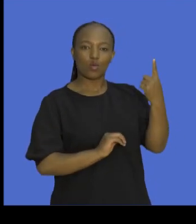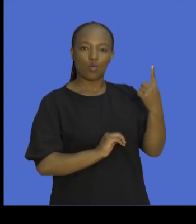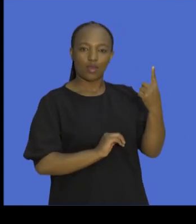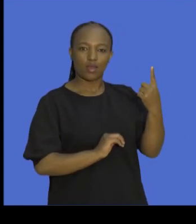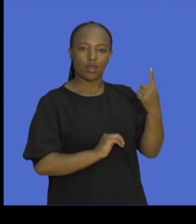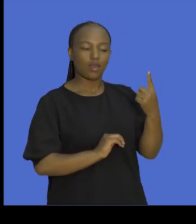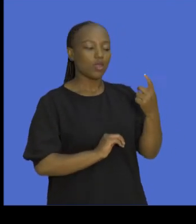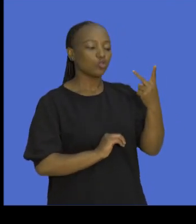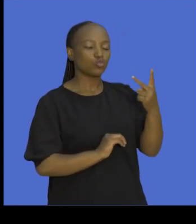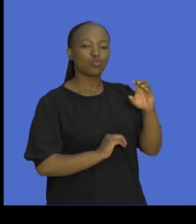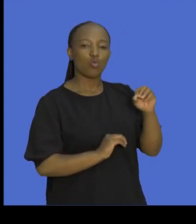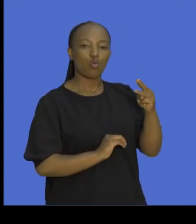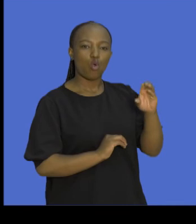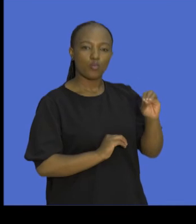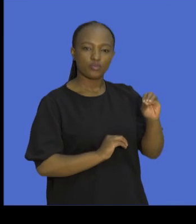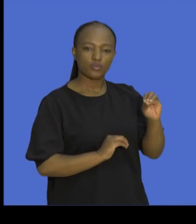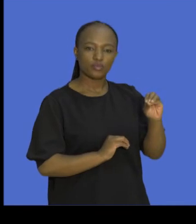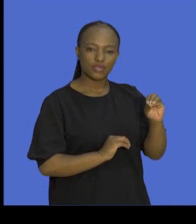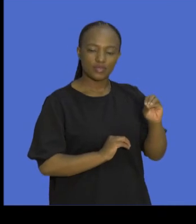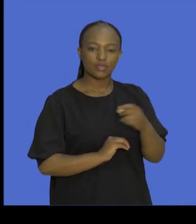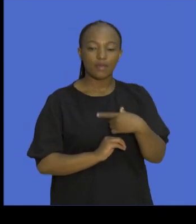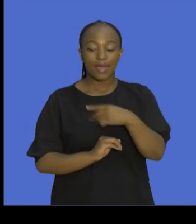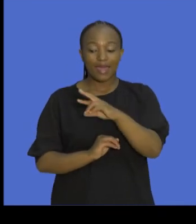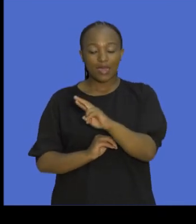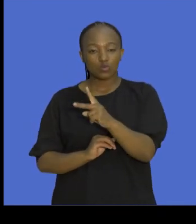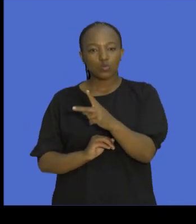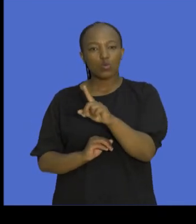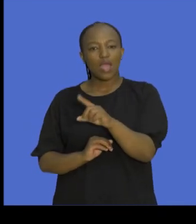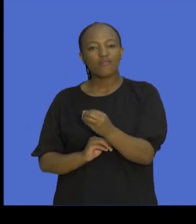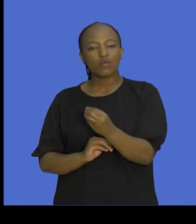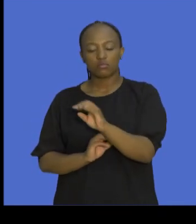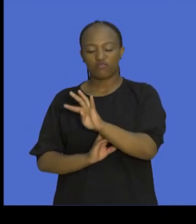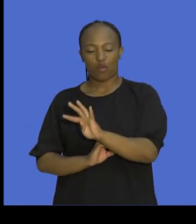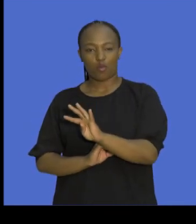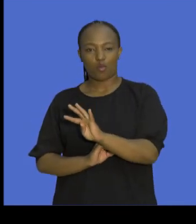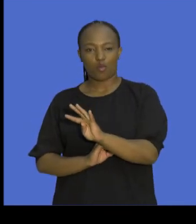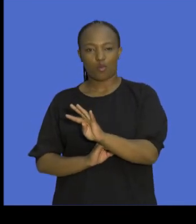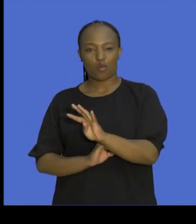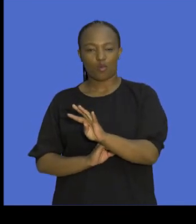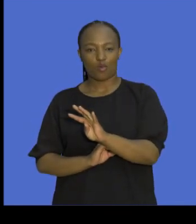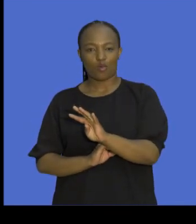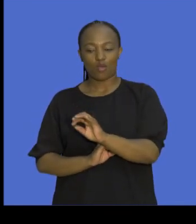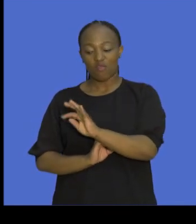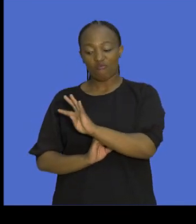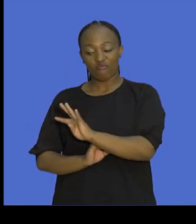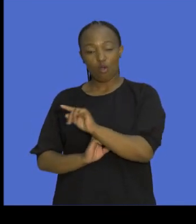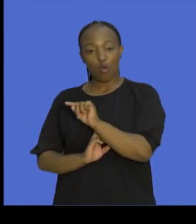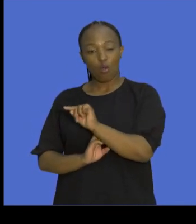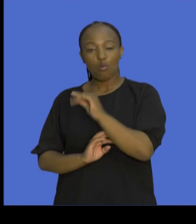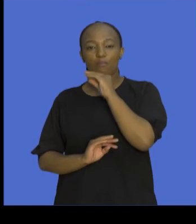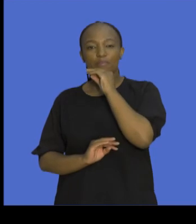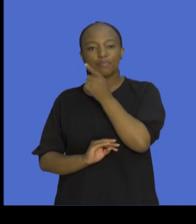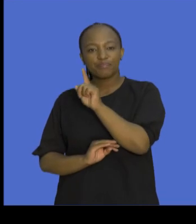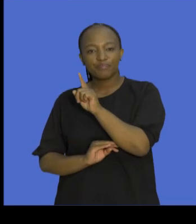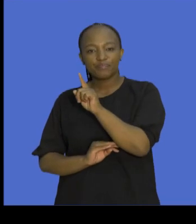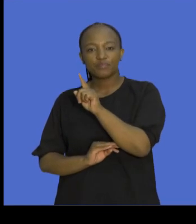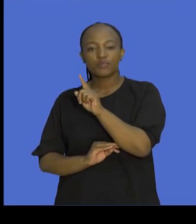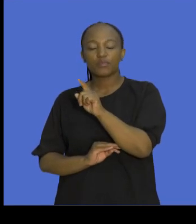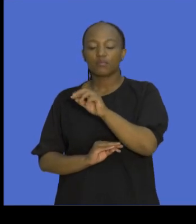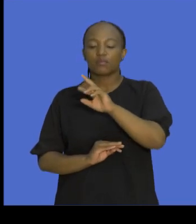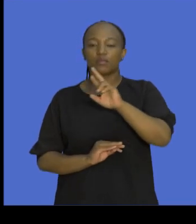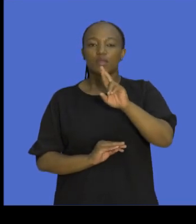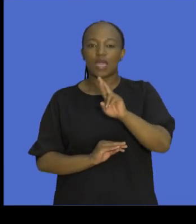R1 is 2 ohms, while R2 is 4 ohms. So for 4 ohms, what that simply says to us